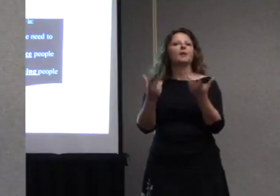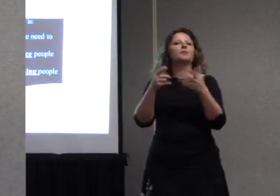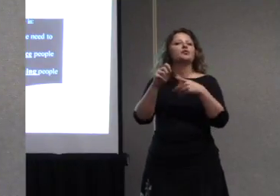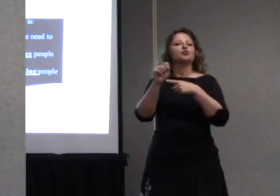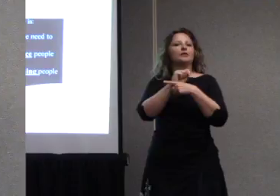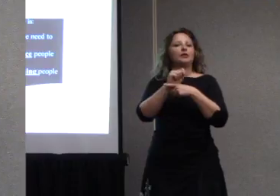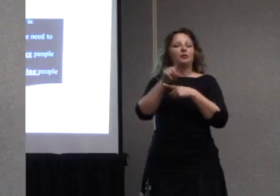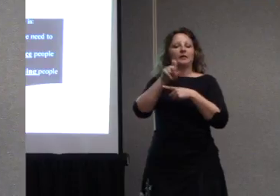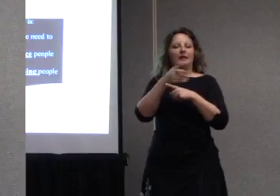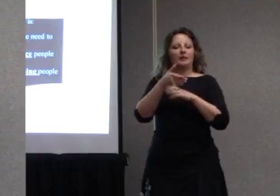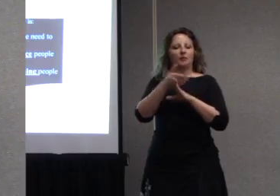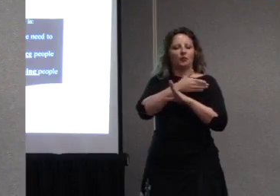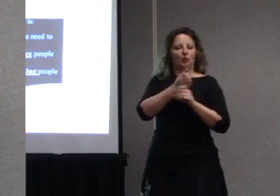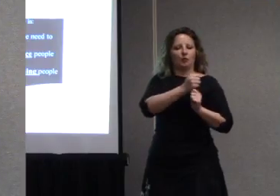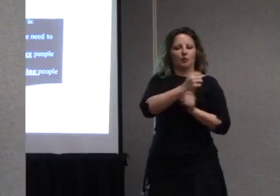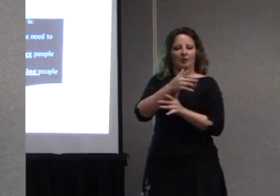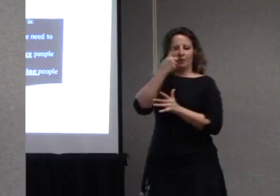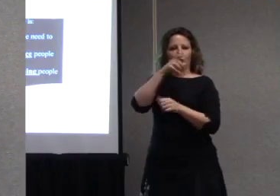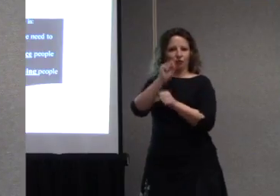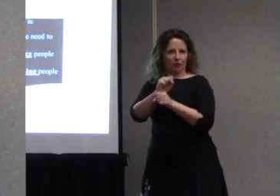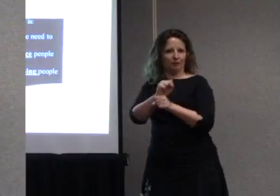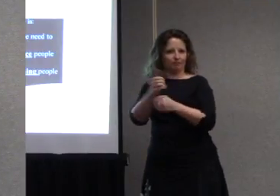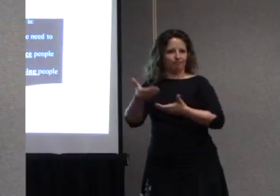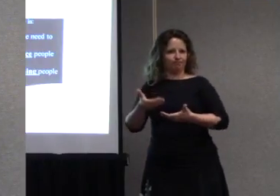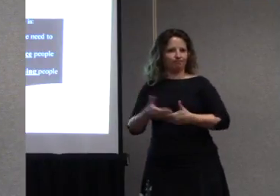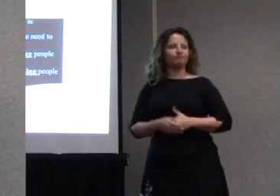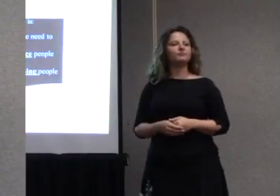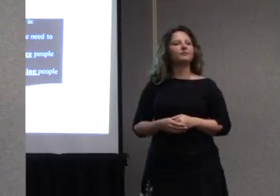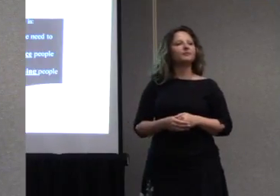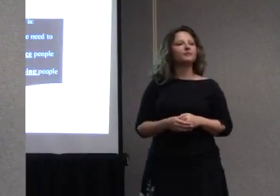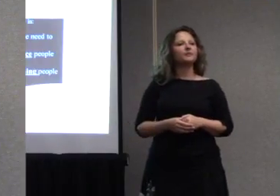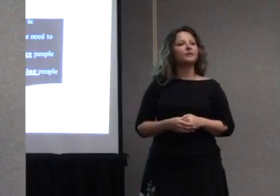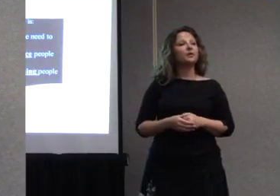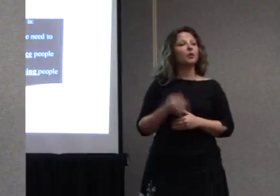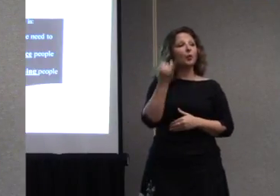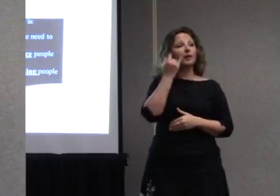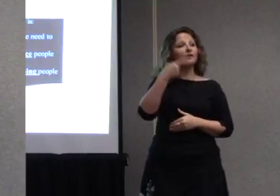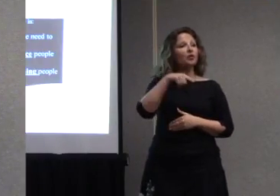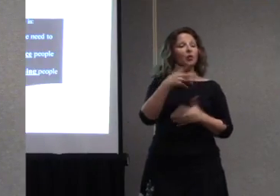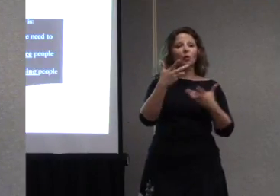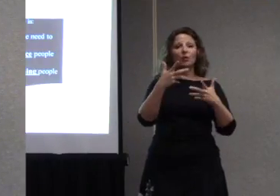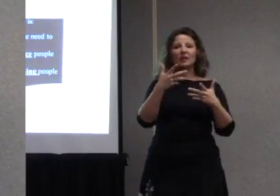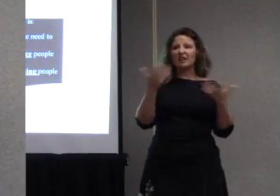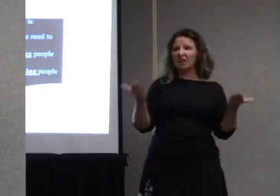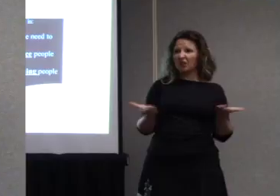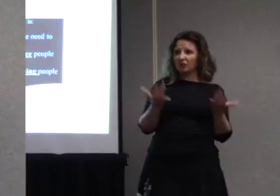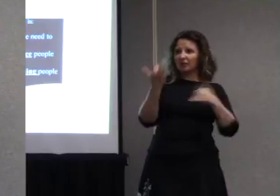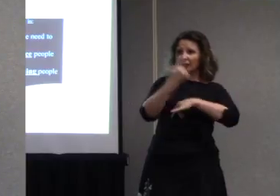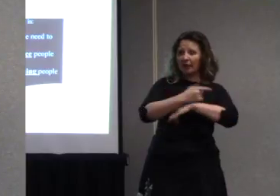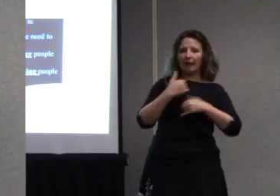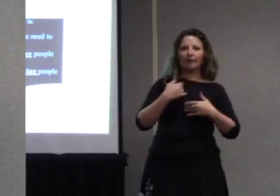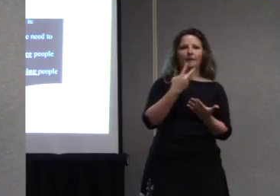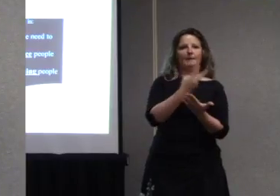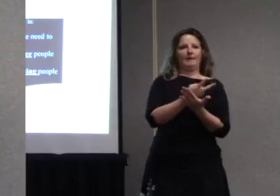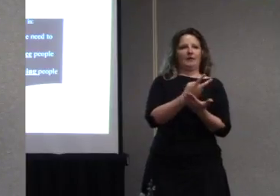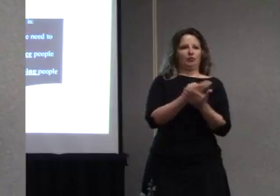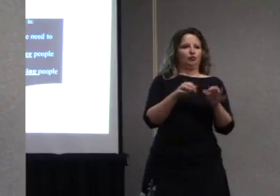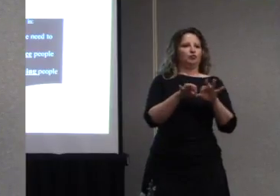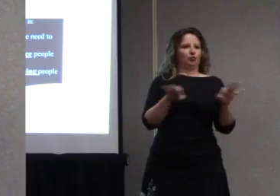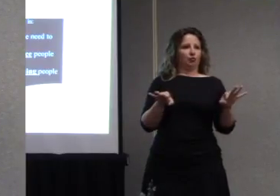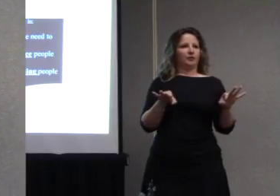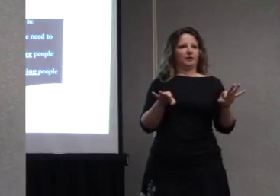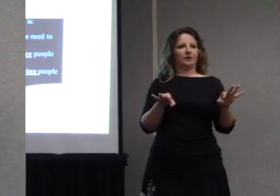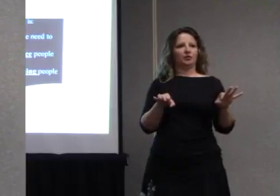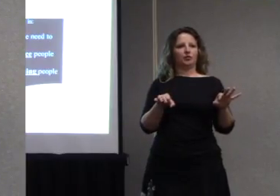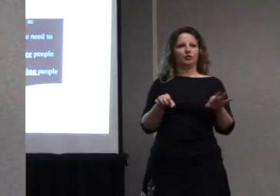need in order to be prepared for that job. So for those of you who are in here with a master's